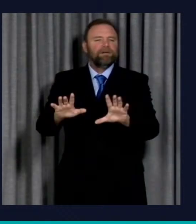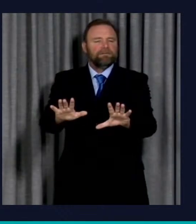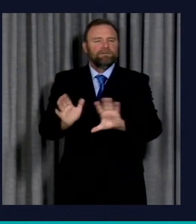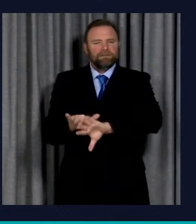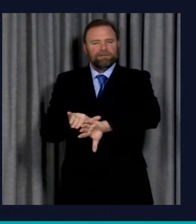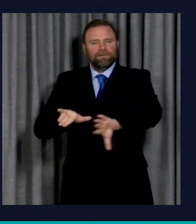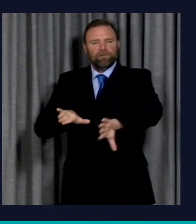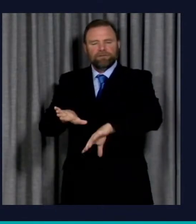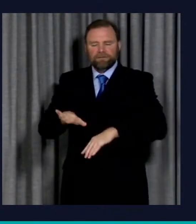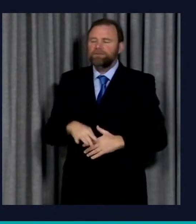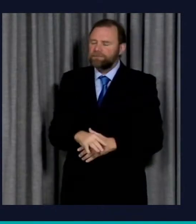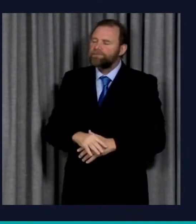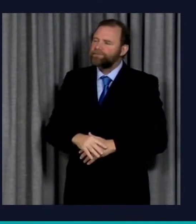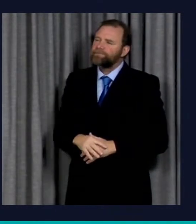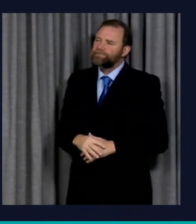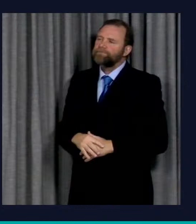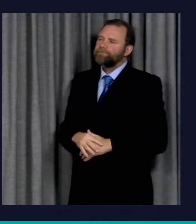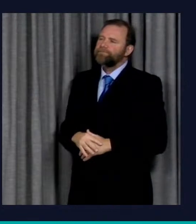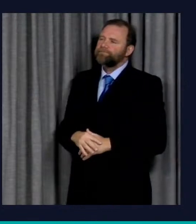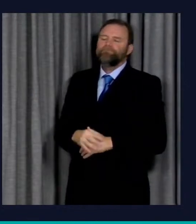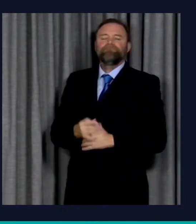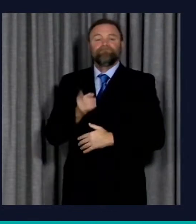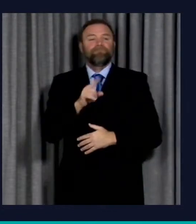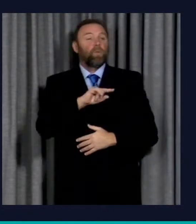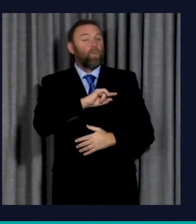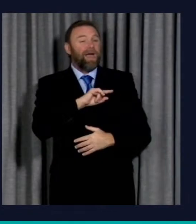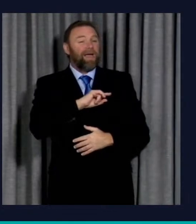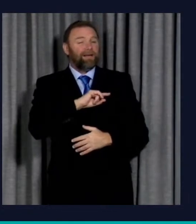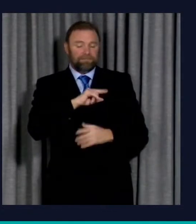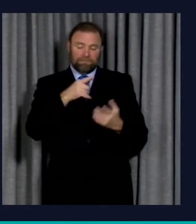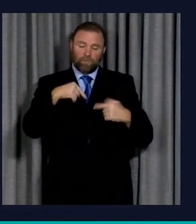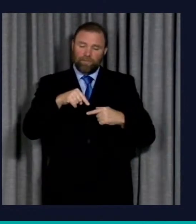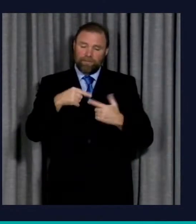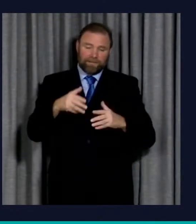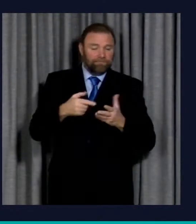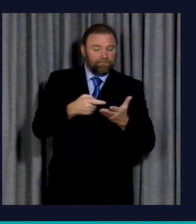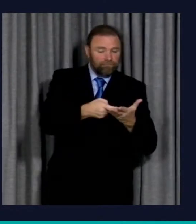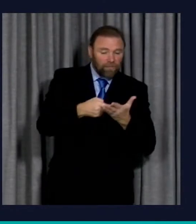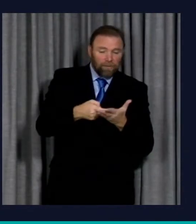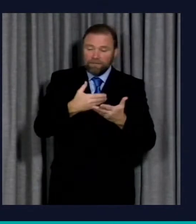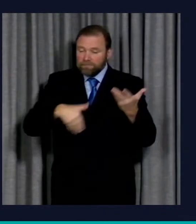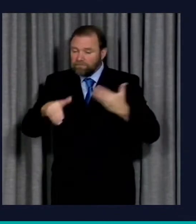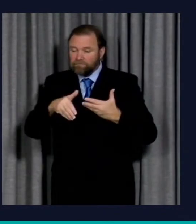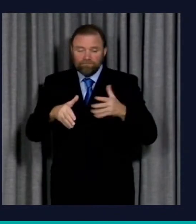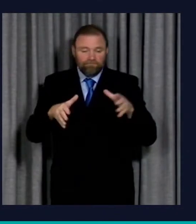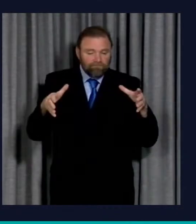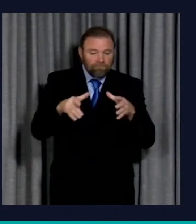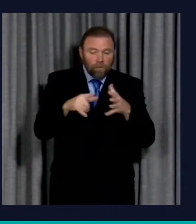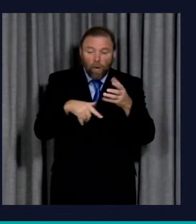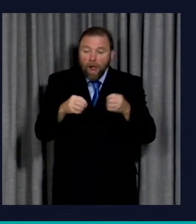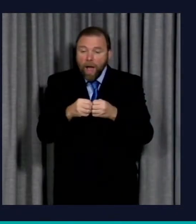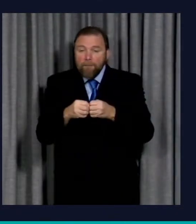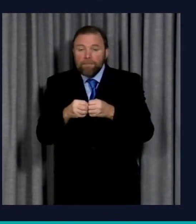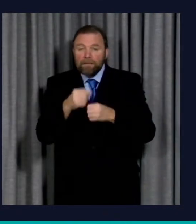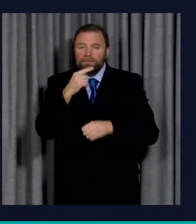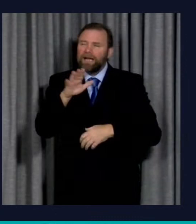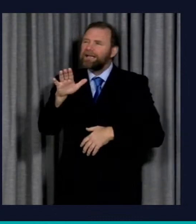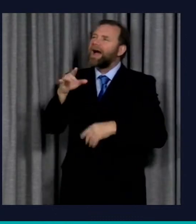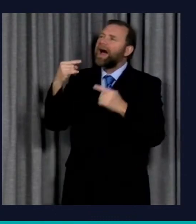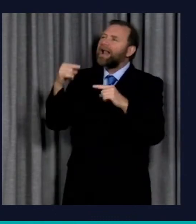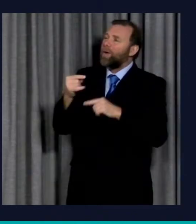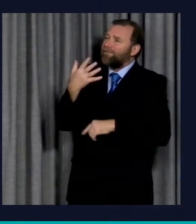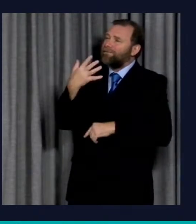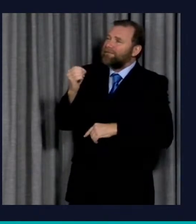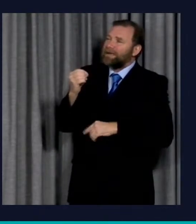will not be included within that 50. And that is because we've had representations from smaller clubs. That just allowing that number of